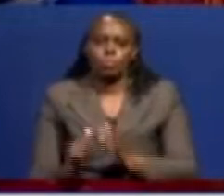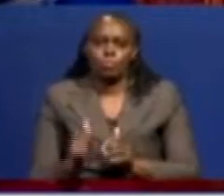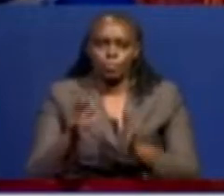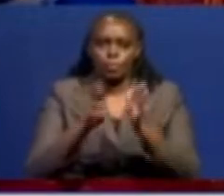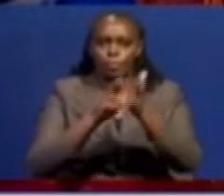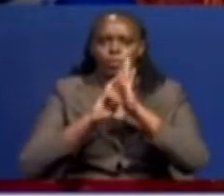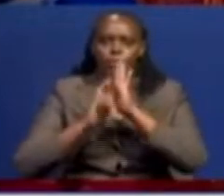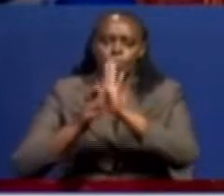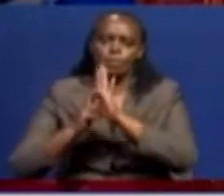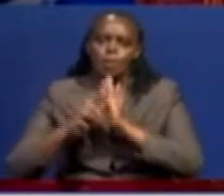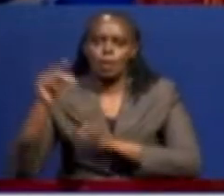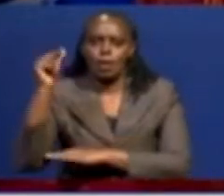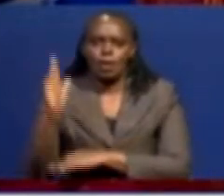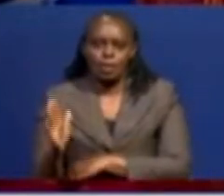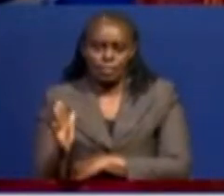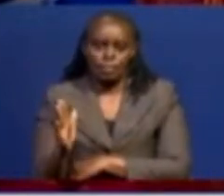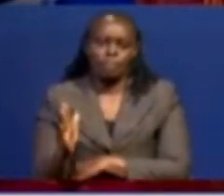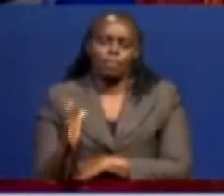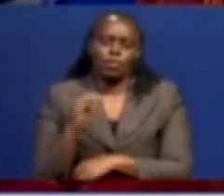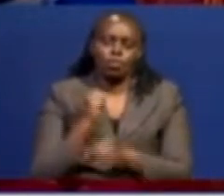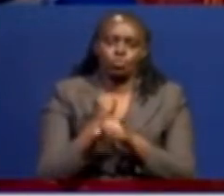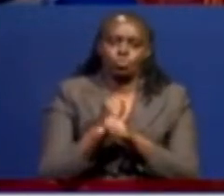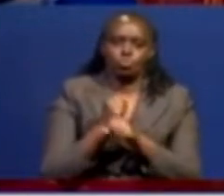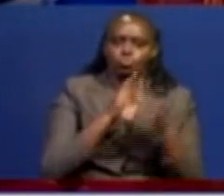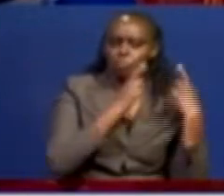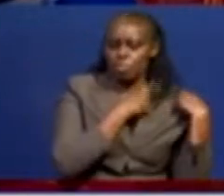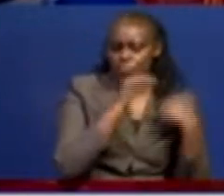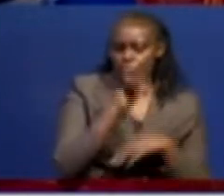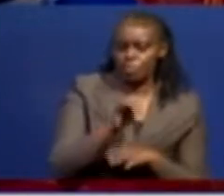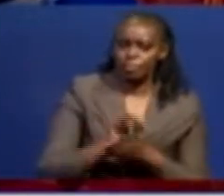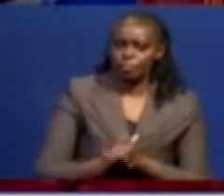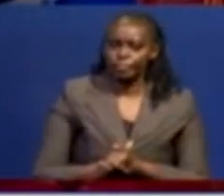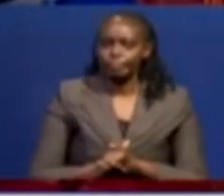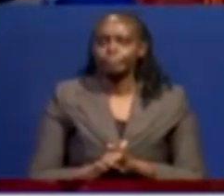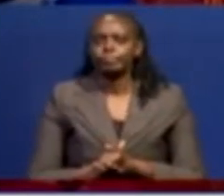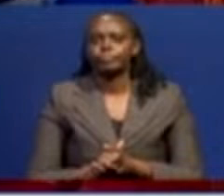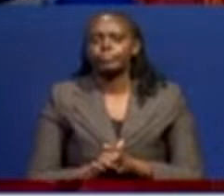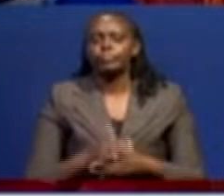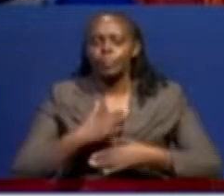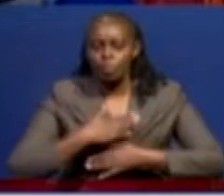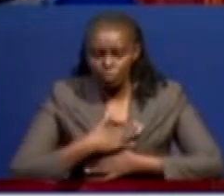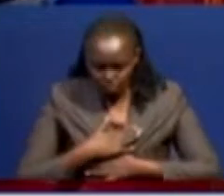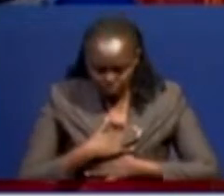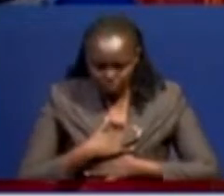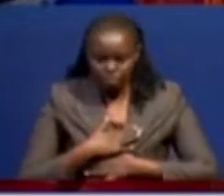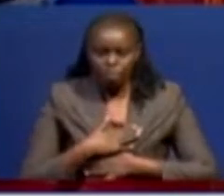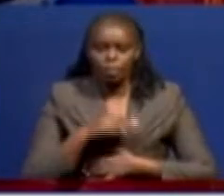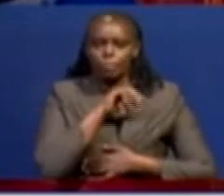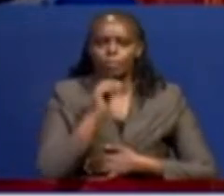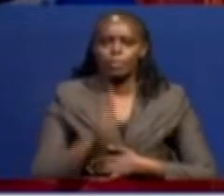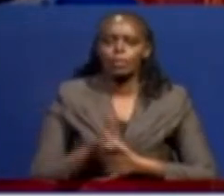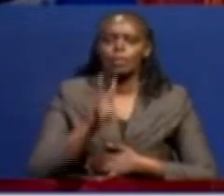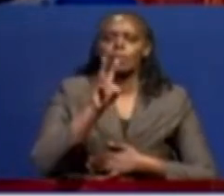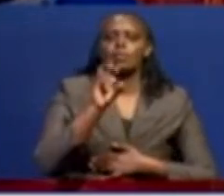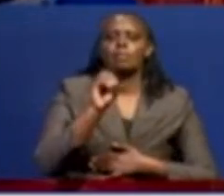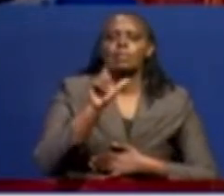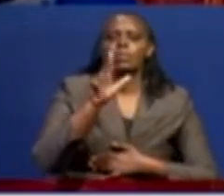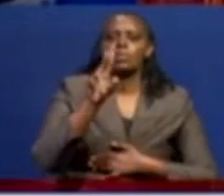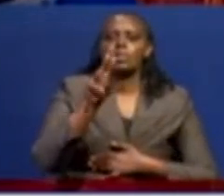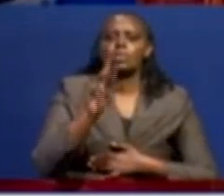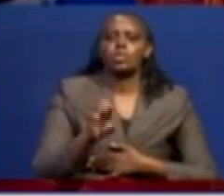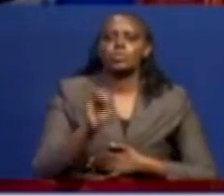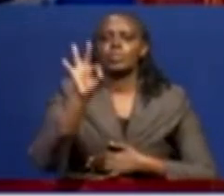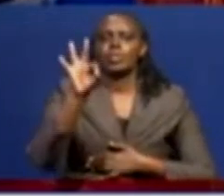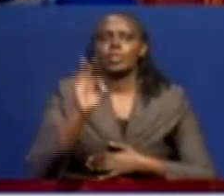the laws that requires the governor to undertake this role. Honorable Senators, we are at